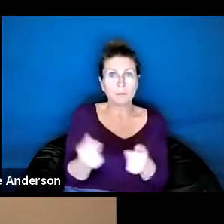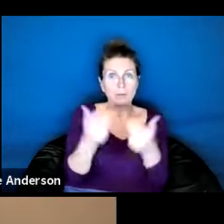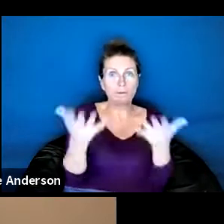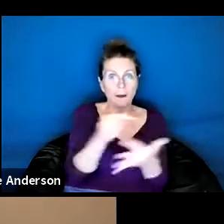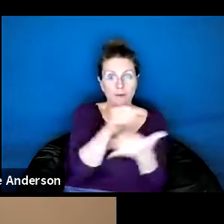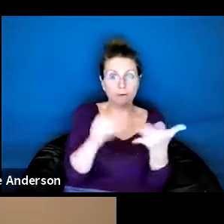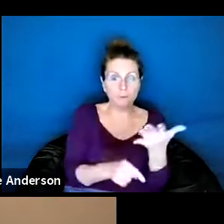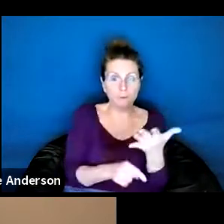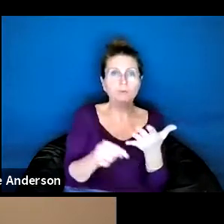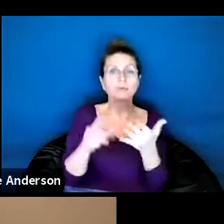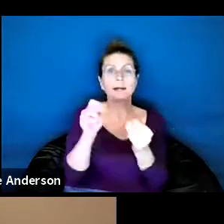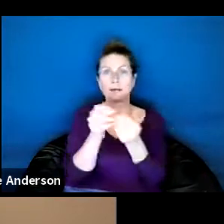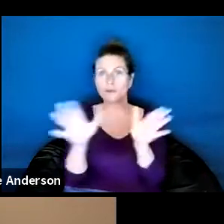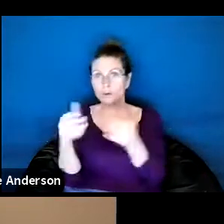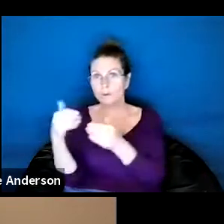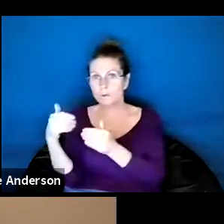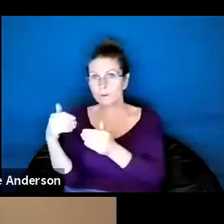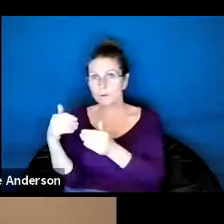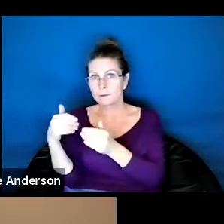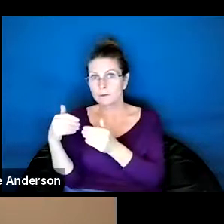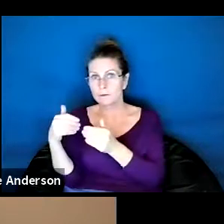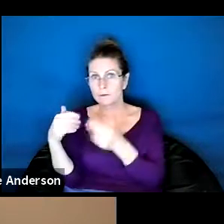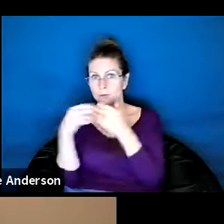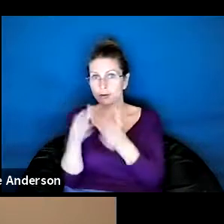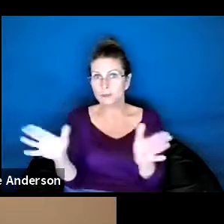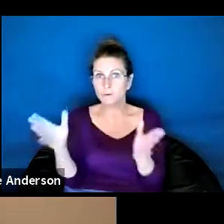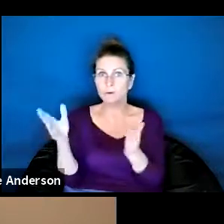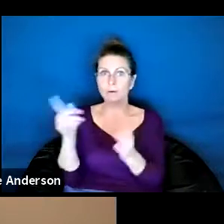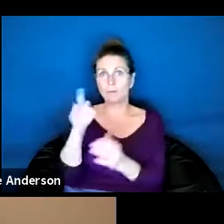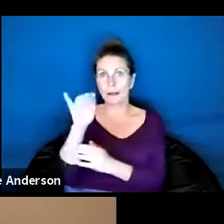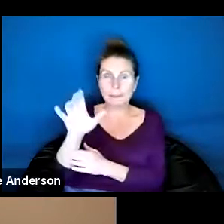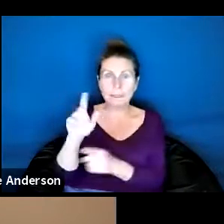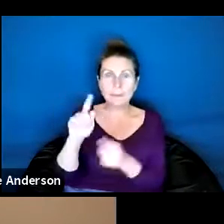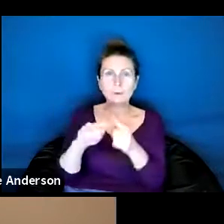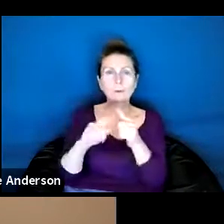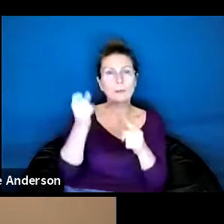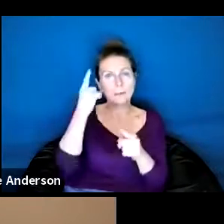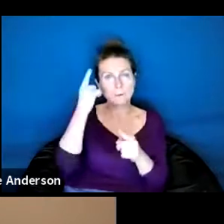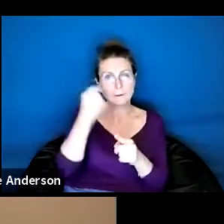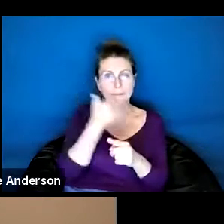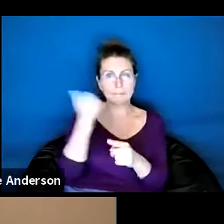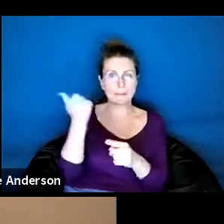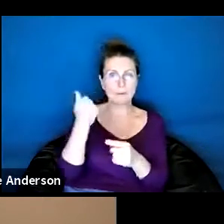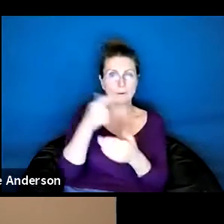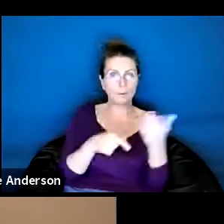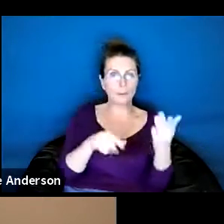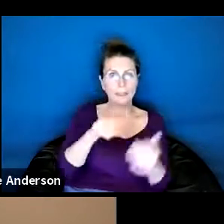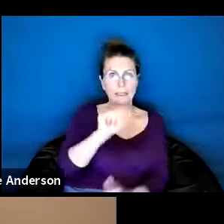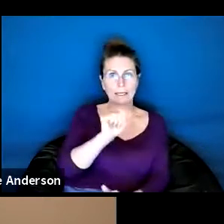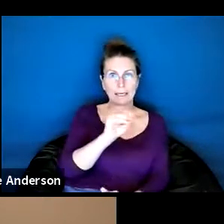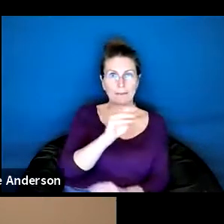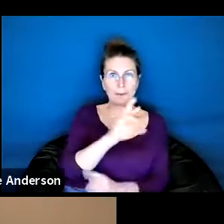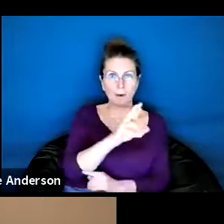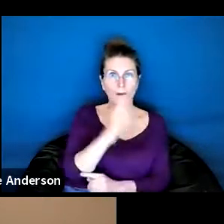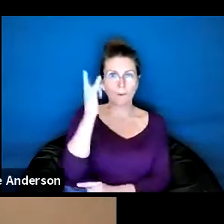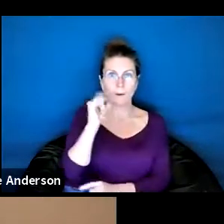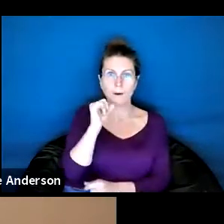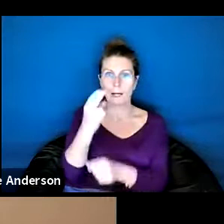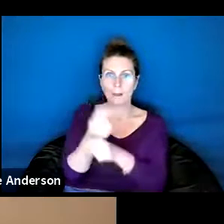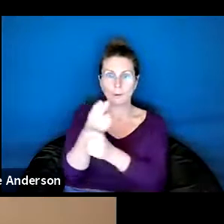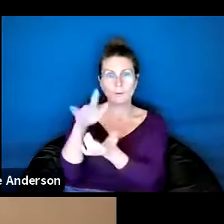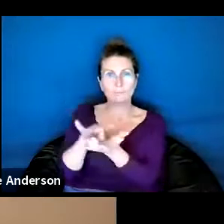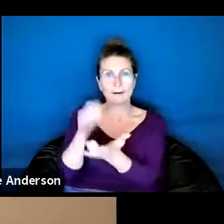the general public to support better AMR stewardship? Yeah, so our goal at